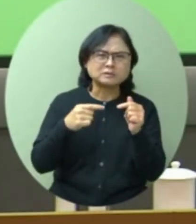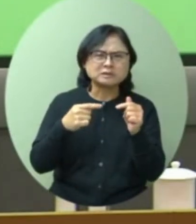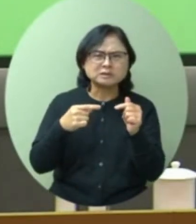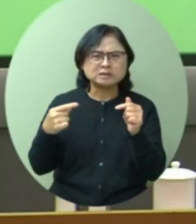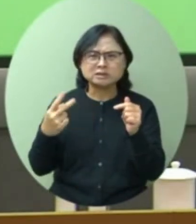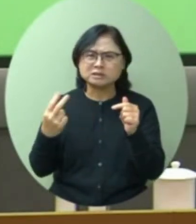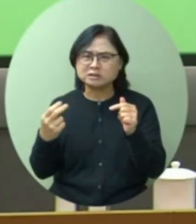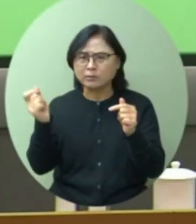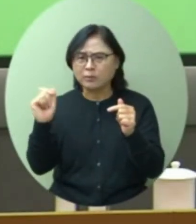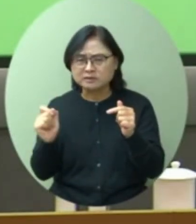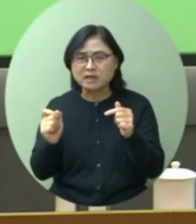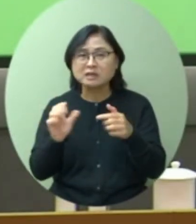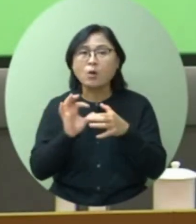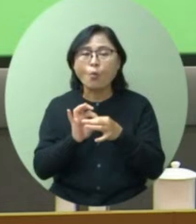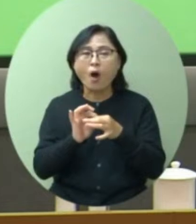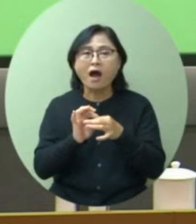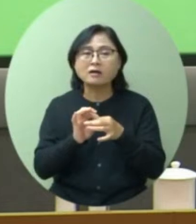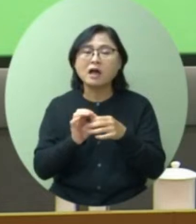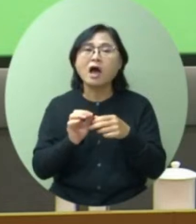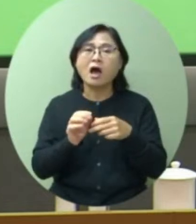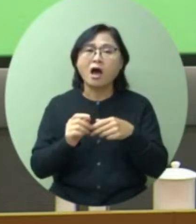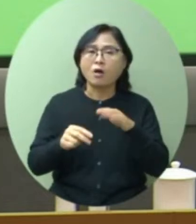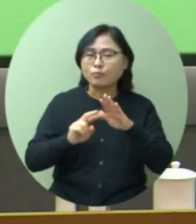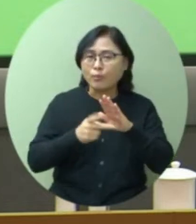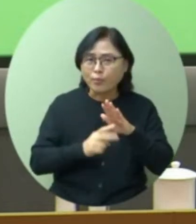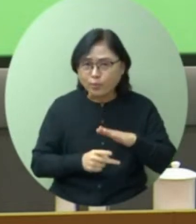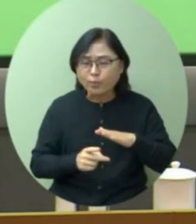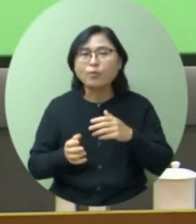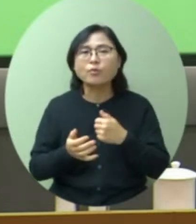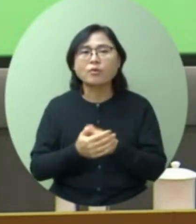understand what they are required to do,